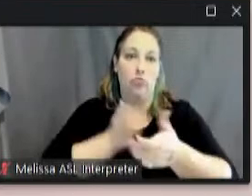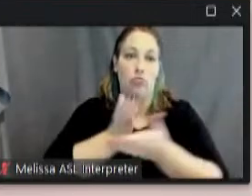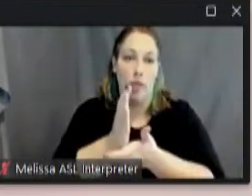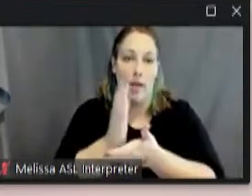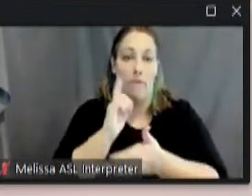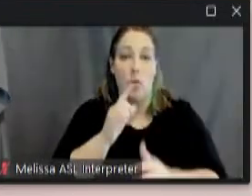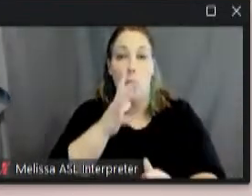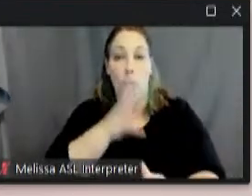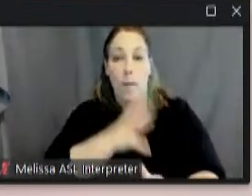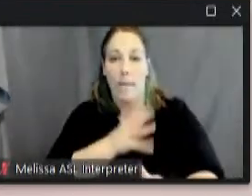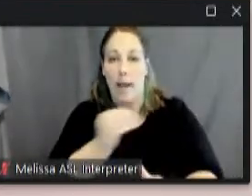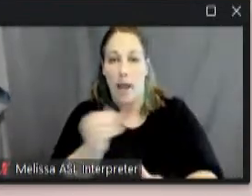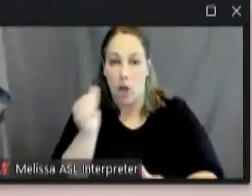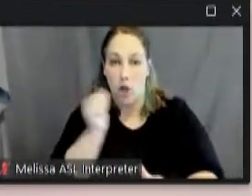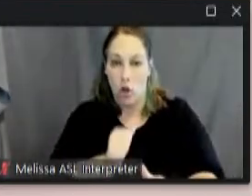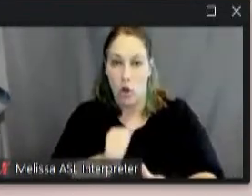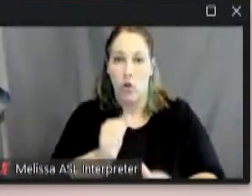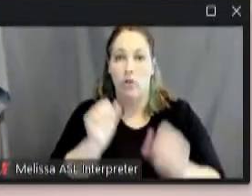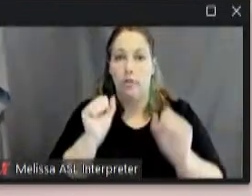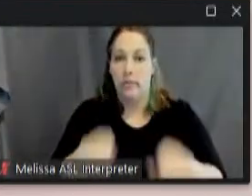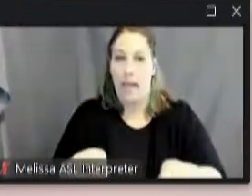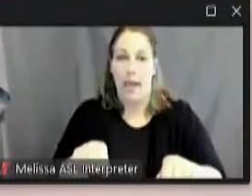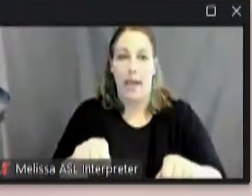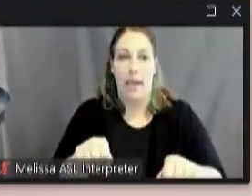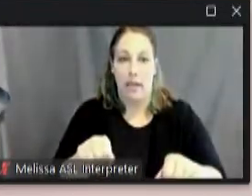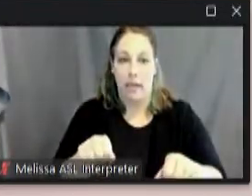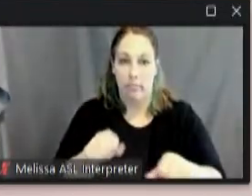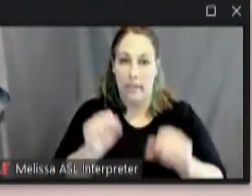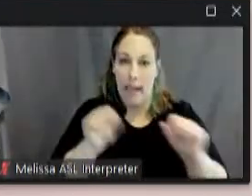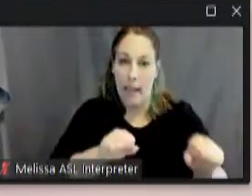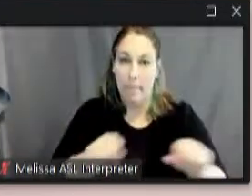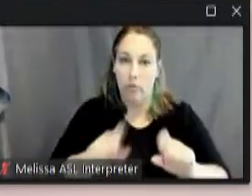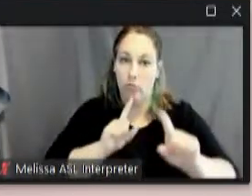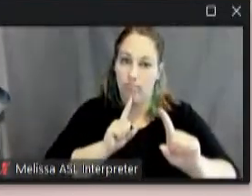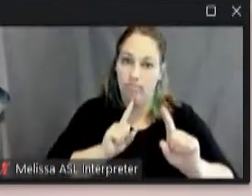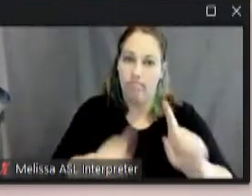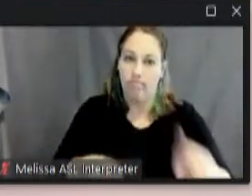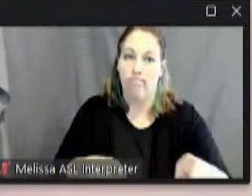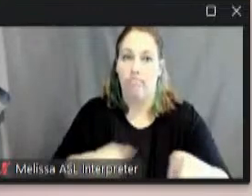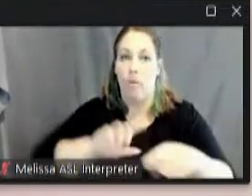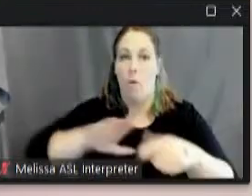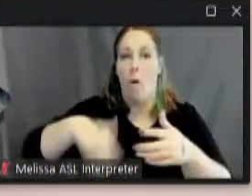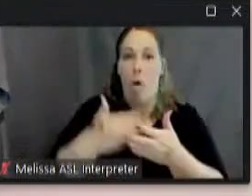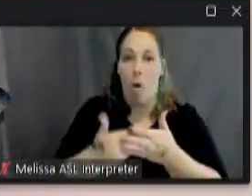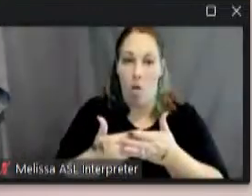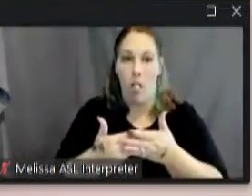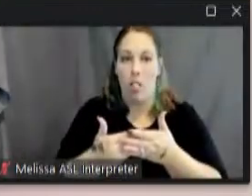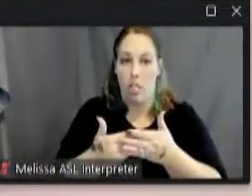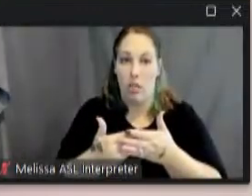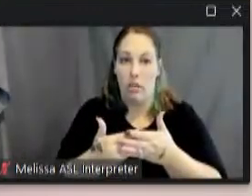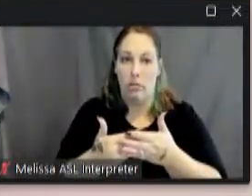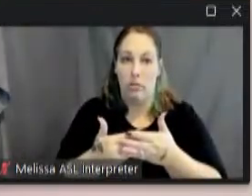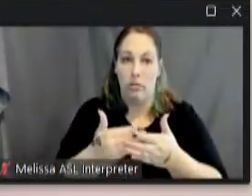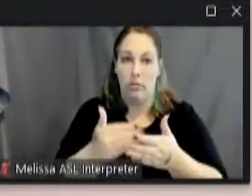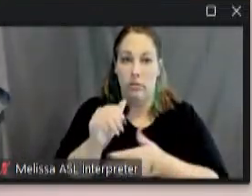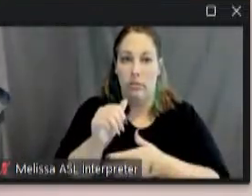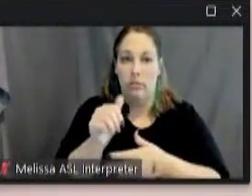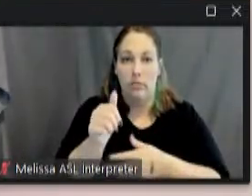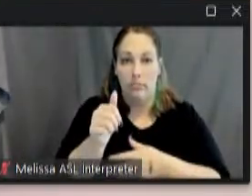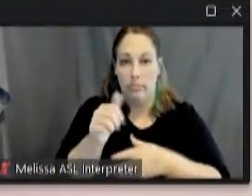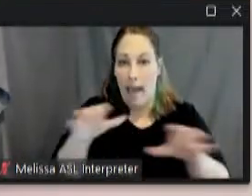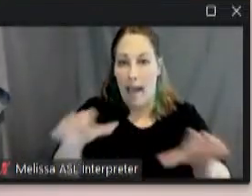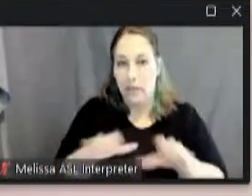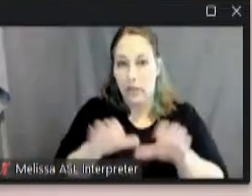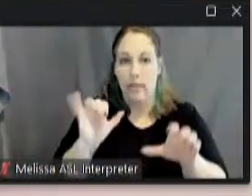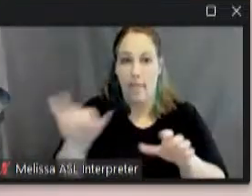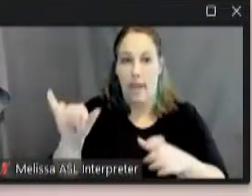can denounce all acts that violate these rights. In the same year, 2022, we had the